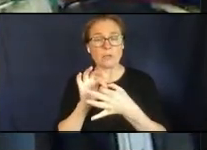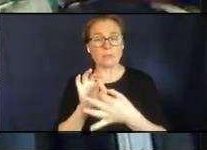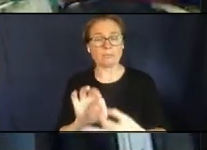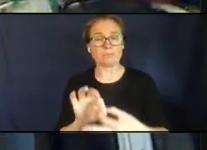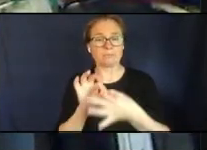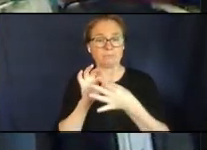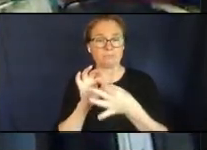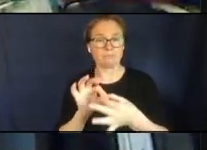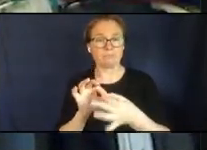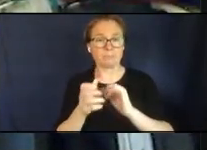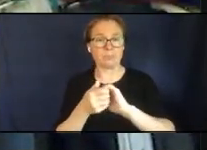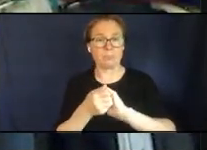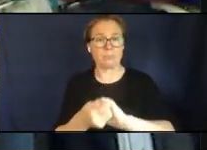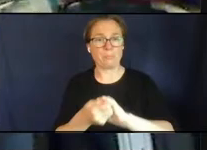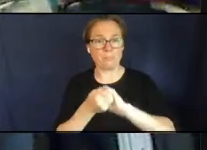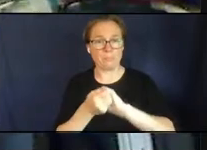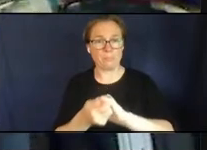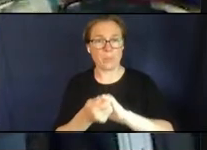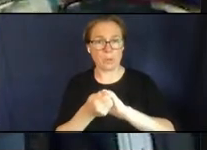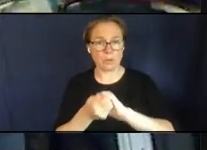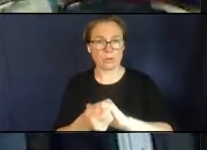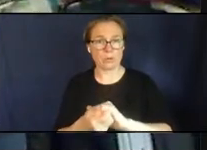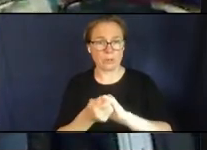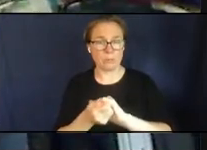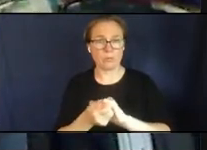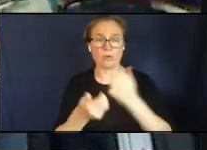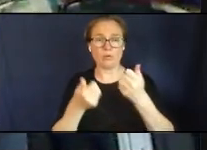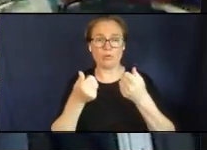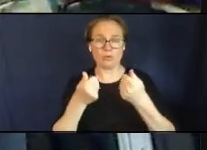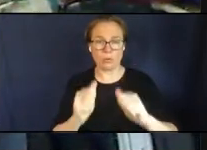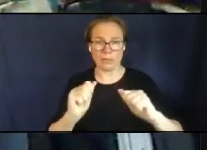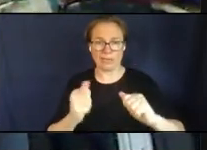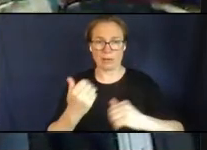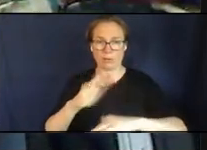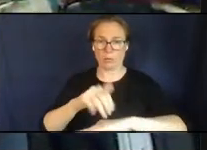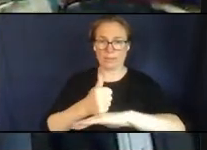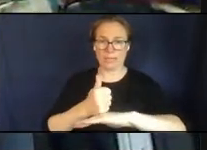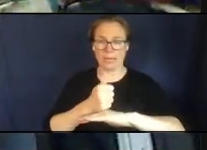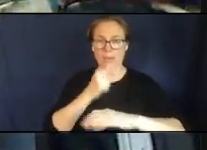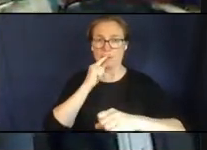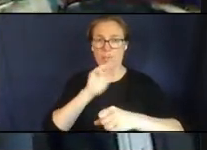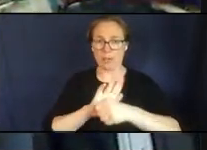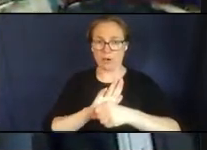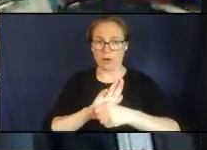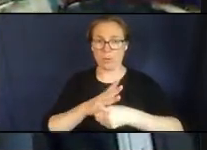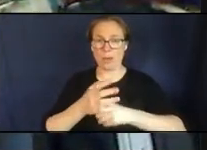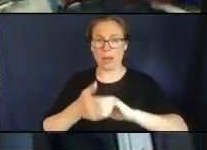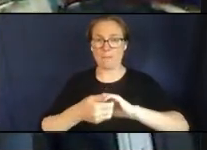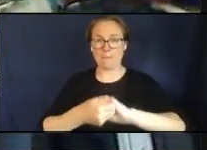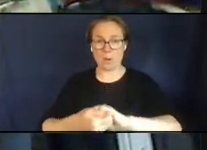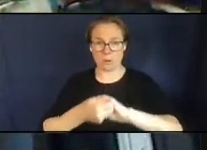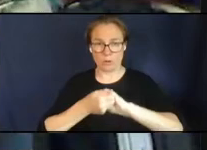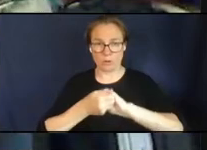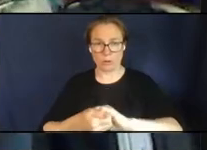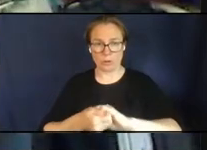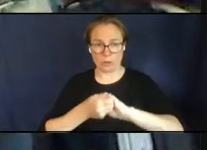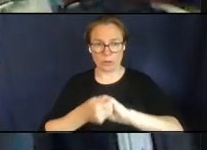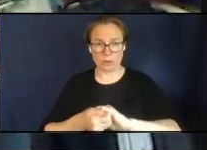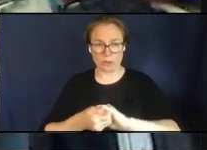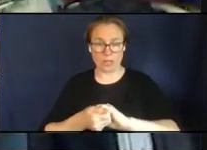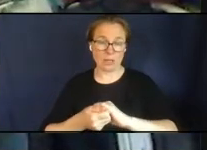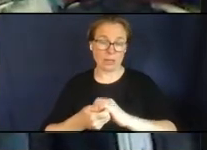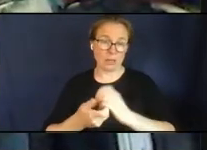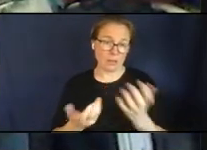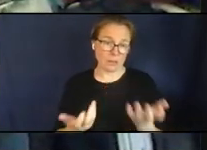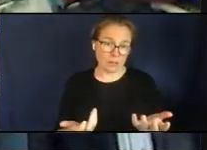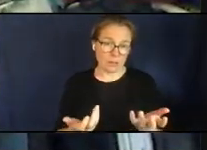trying to the groundwork that we're trying to lay out. It's you know, the institutional will would have to decide if a mass